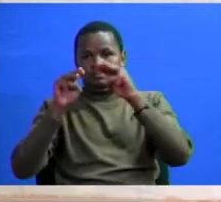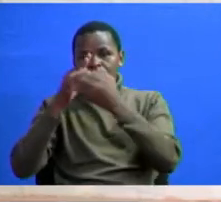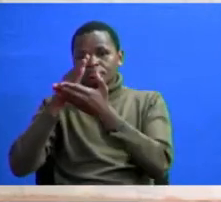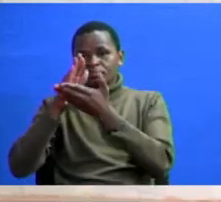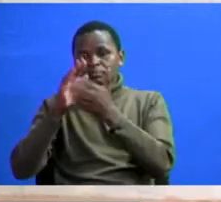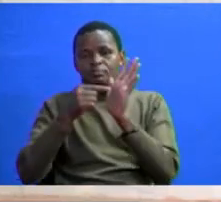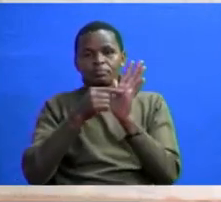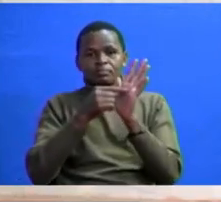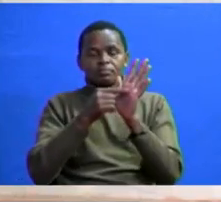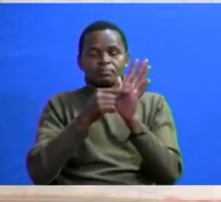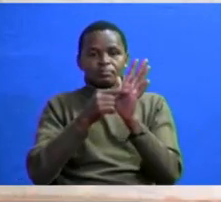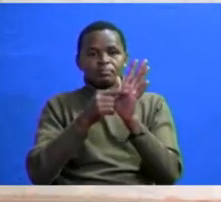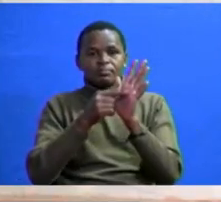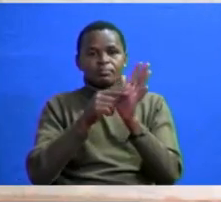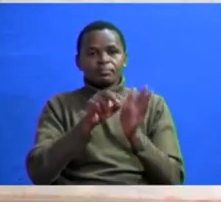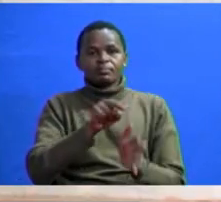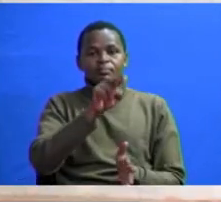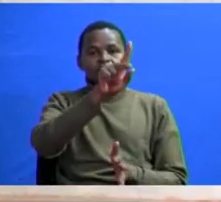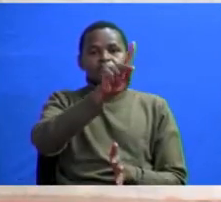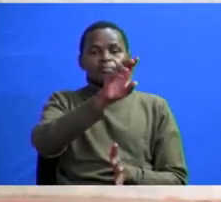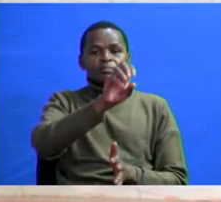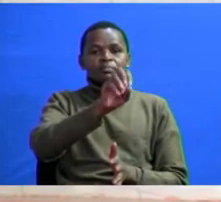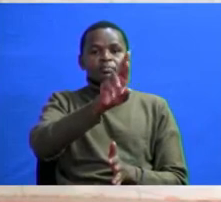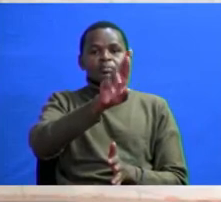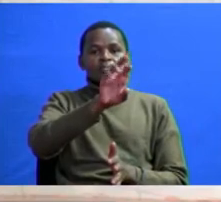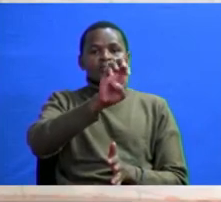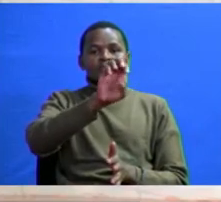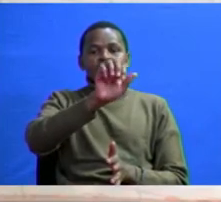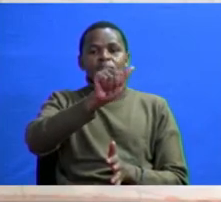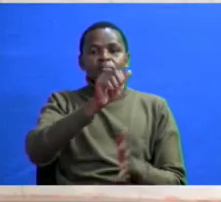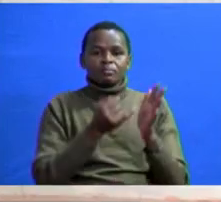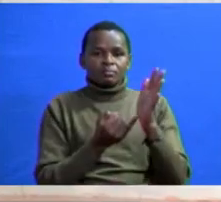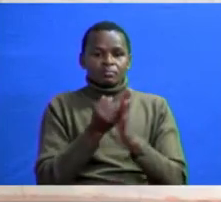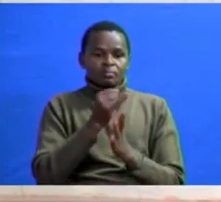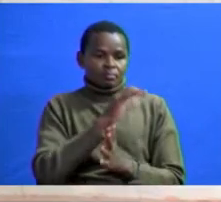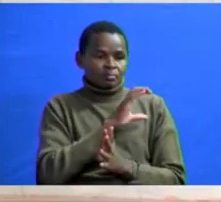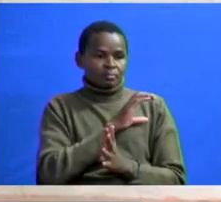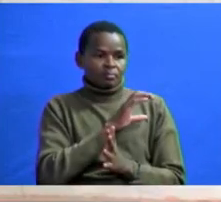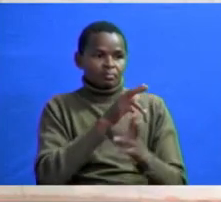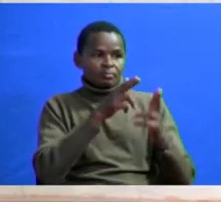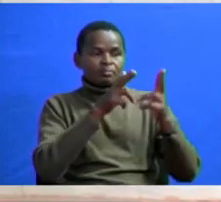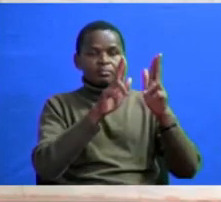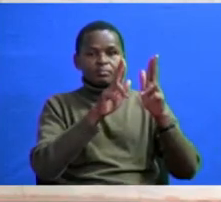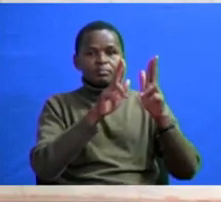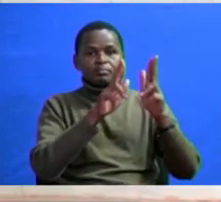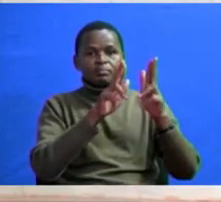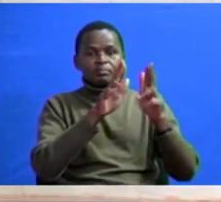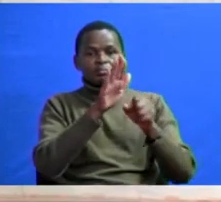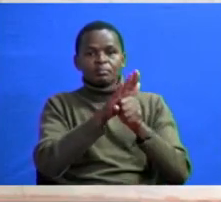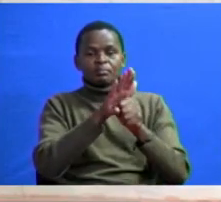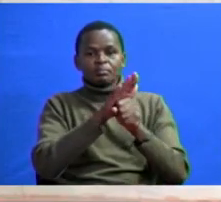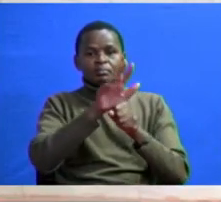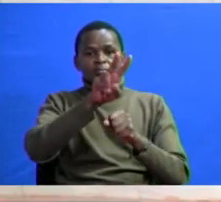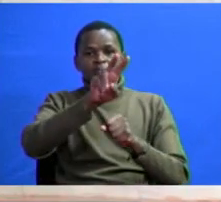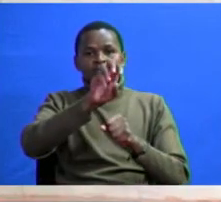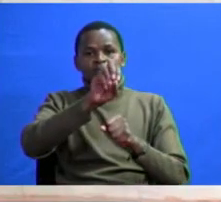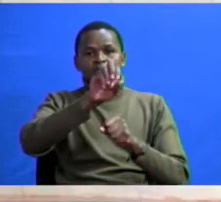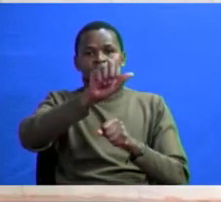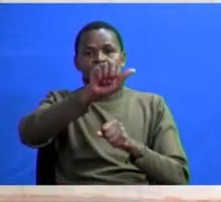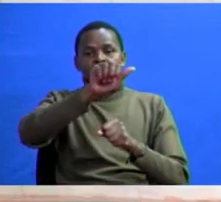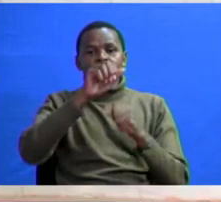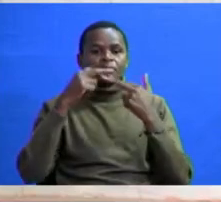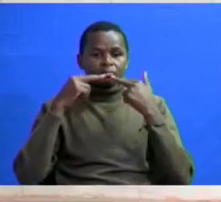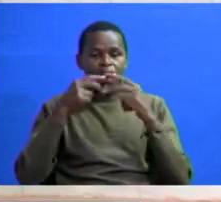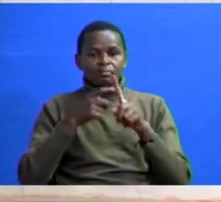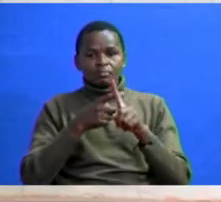show of force against North Korea, which has accelerated its own missile launches. More from VOA's Bill Gallo, who reports